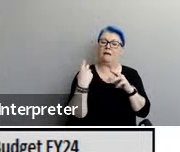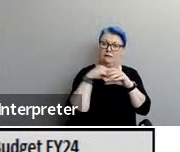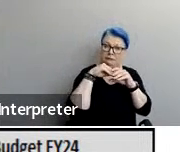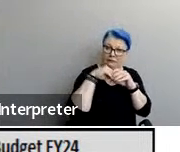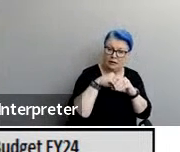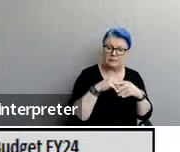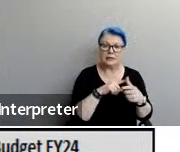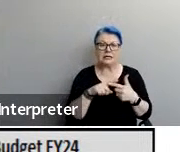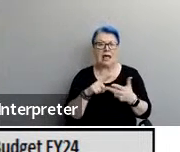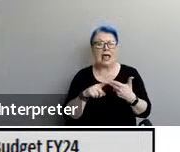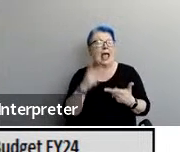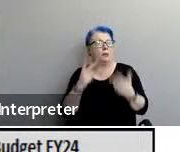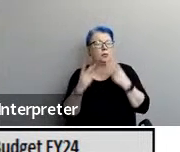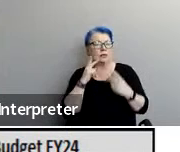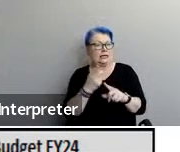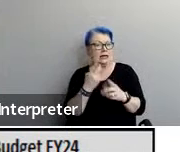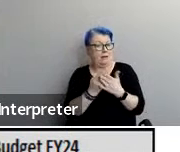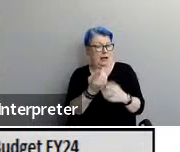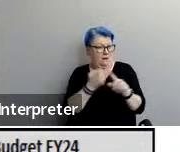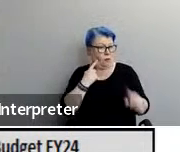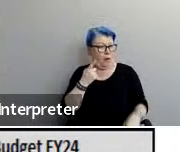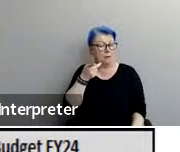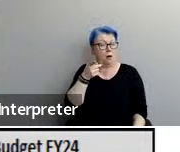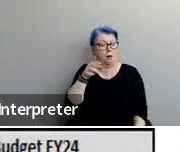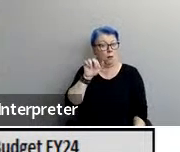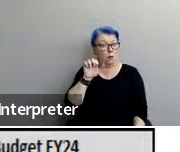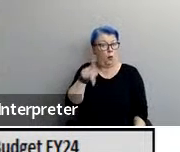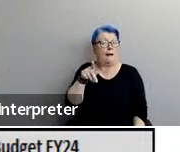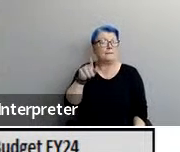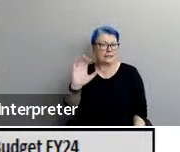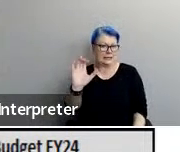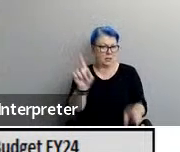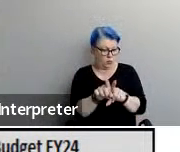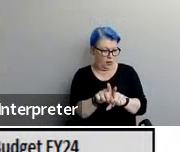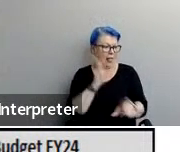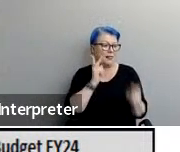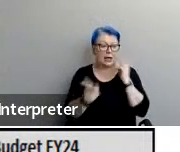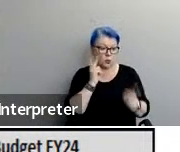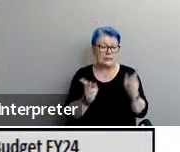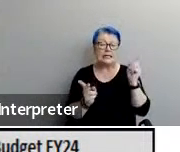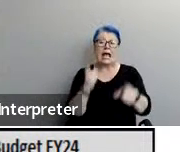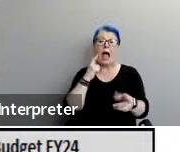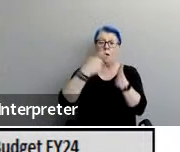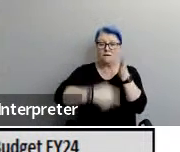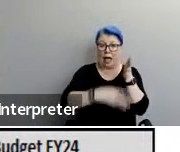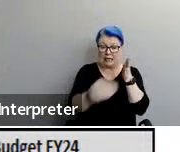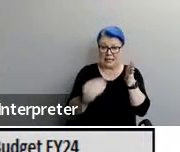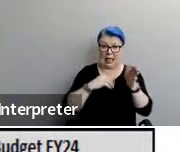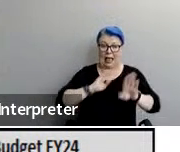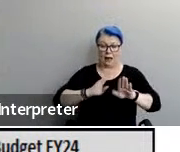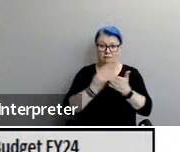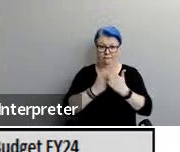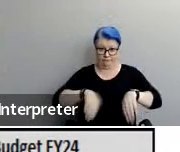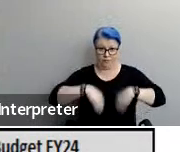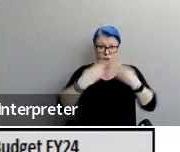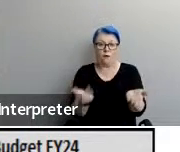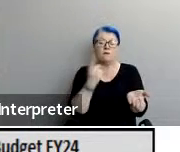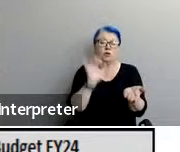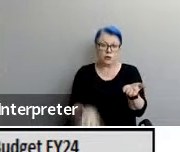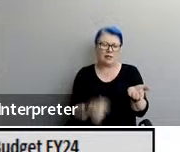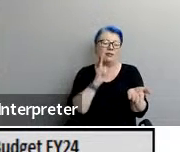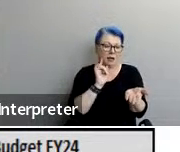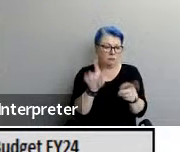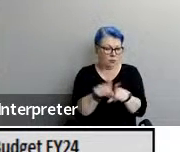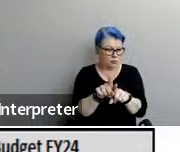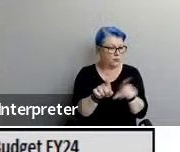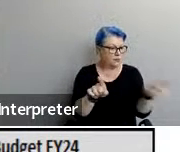see a little bit in Prop C. And then you'll see that our county, which is fines and forfeitures, will remain the same. Our state will increase a little bit as